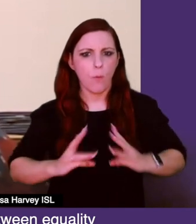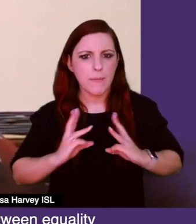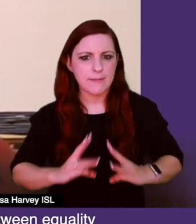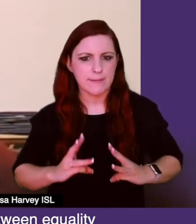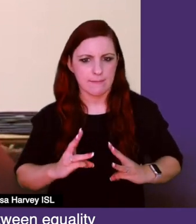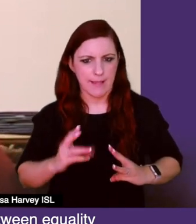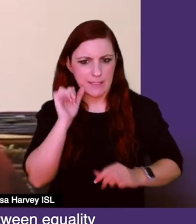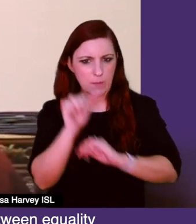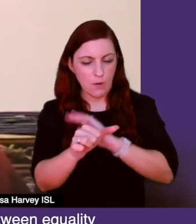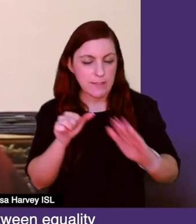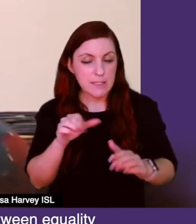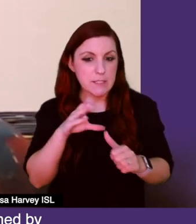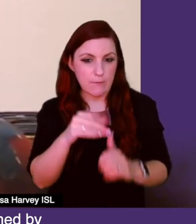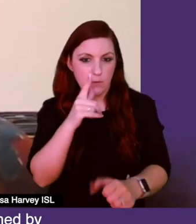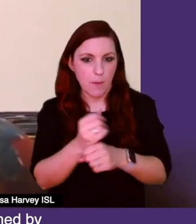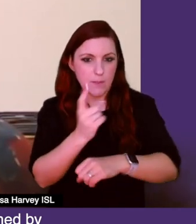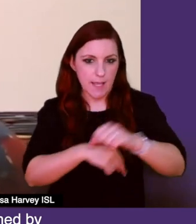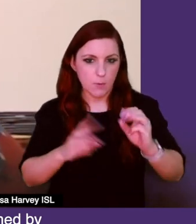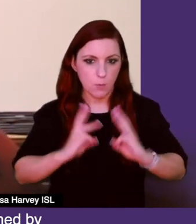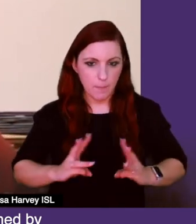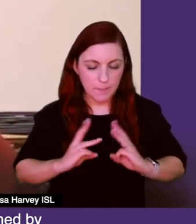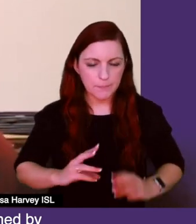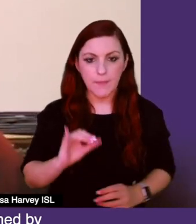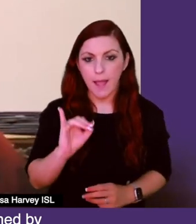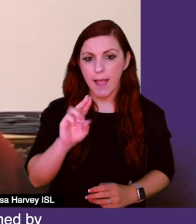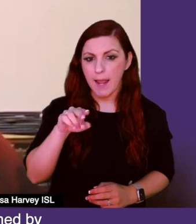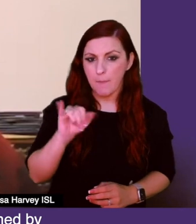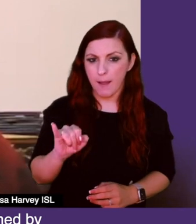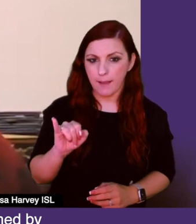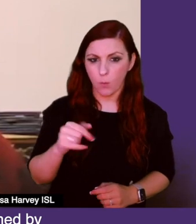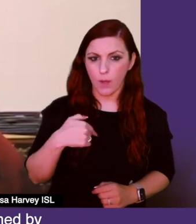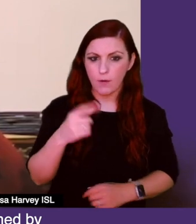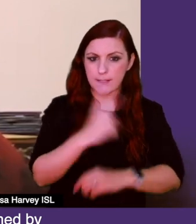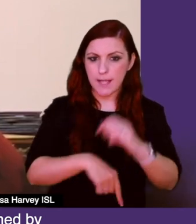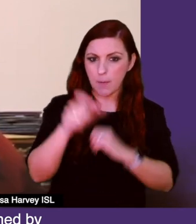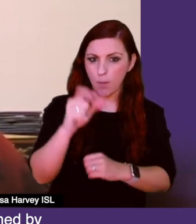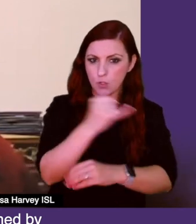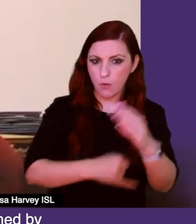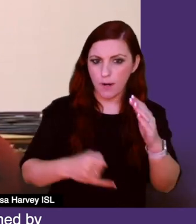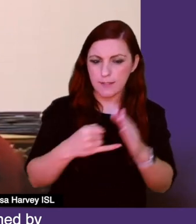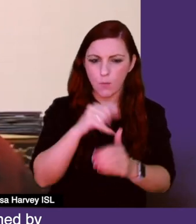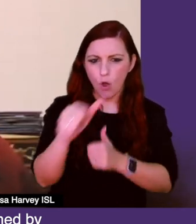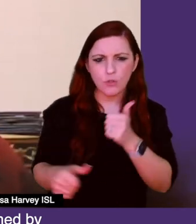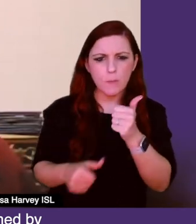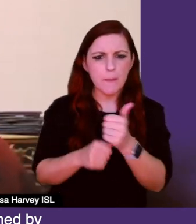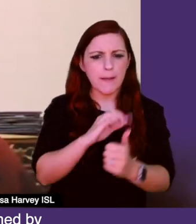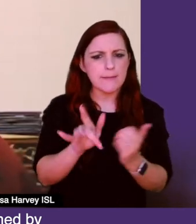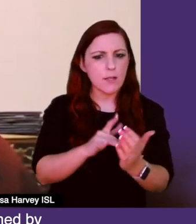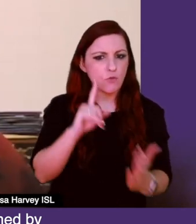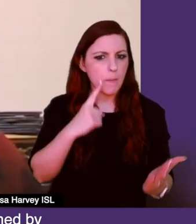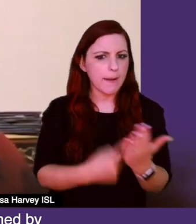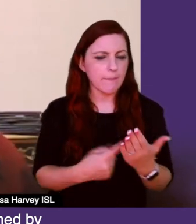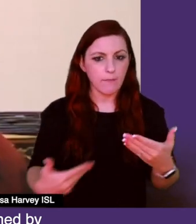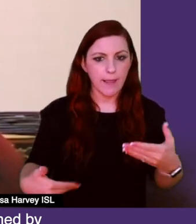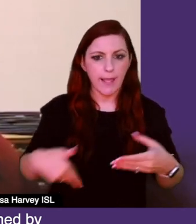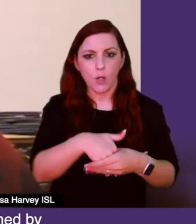and disabled women in particular. ILMI is a disabled persons organisation that is underpinned by a core belief